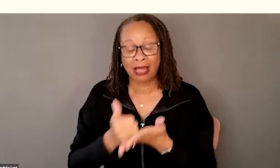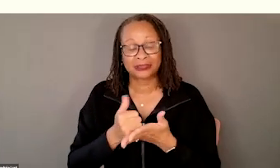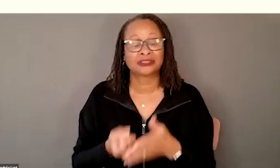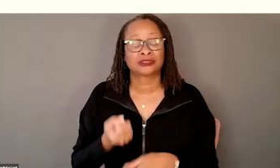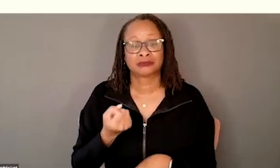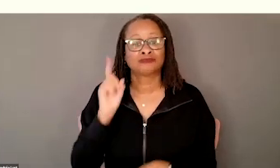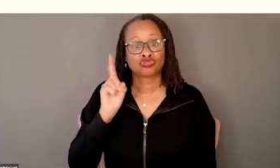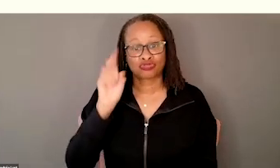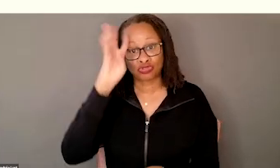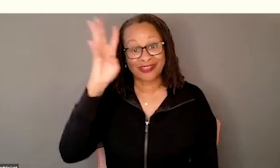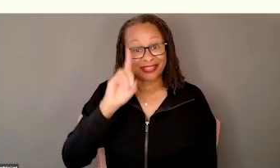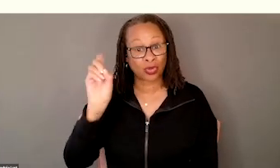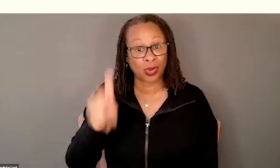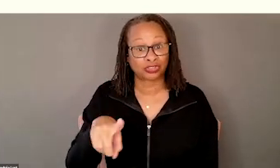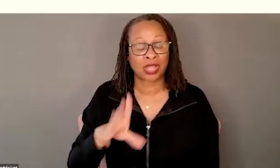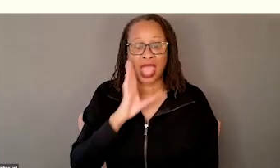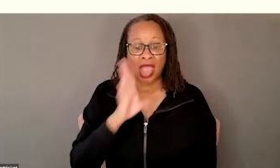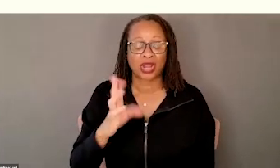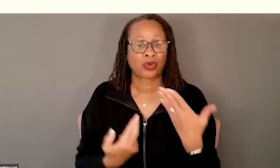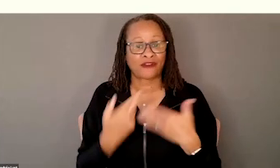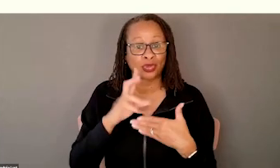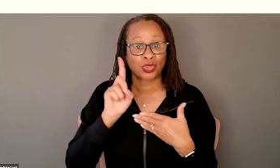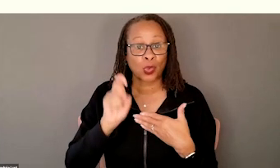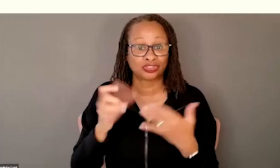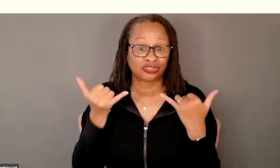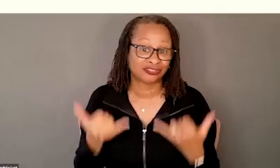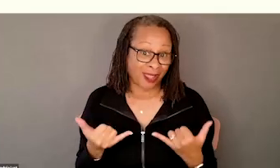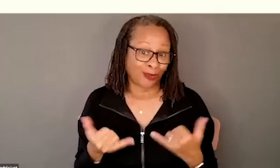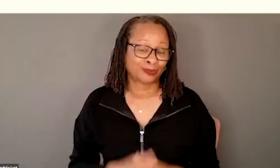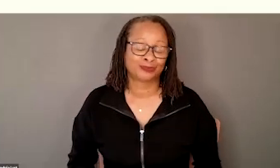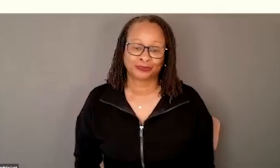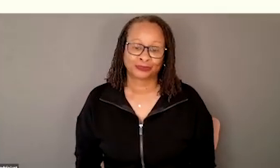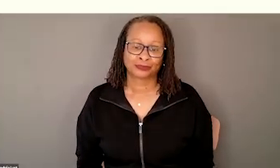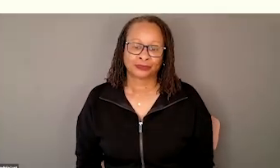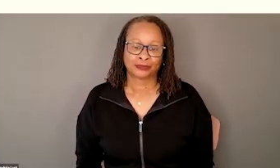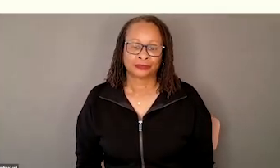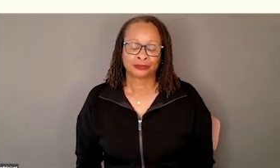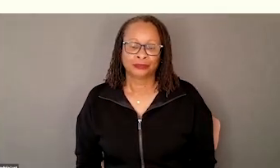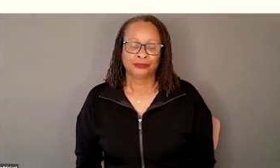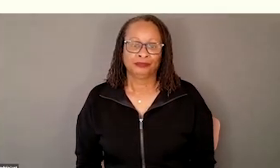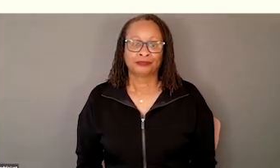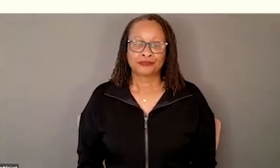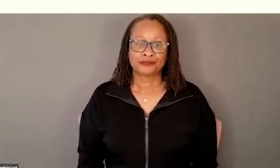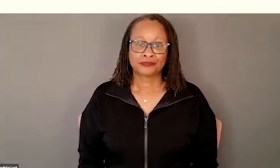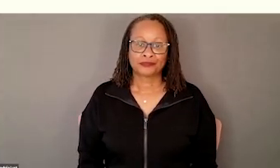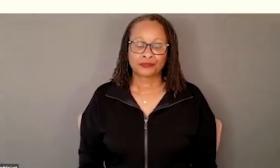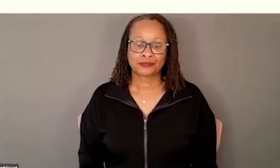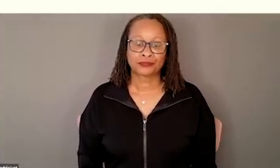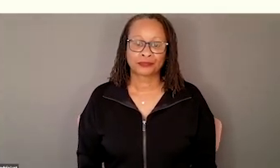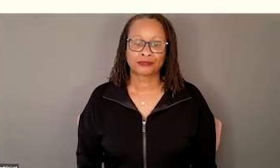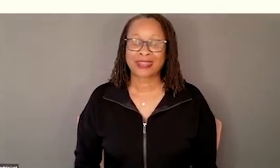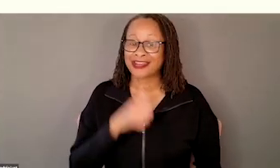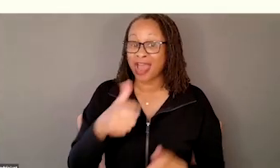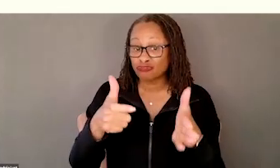questions. And I will go over the questions now. And these are not